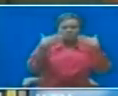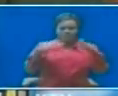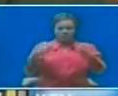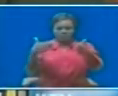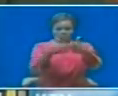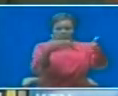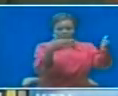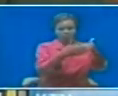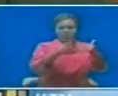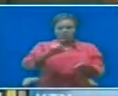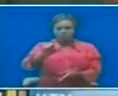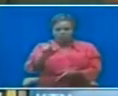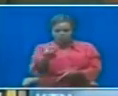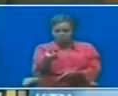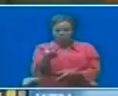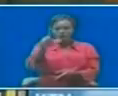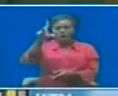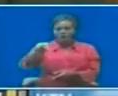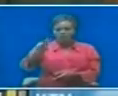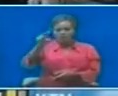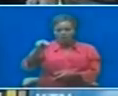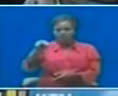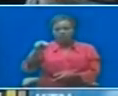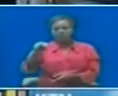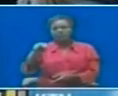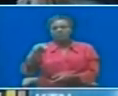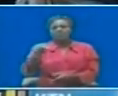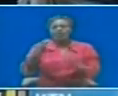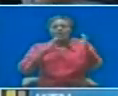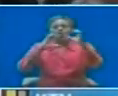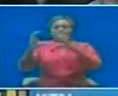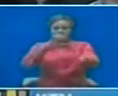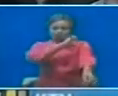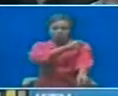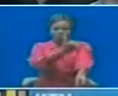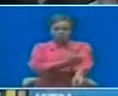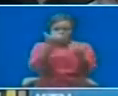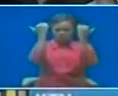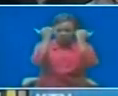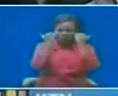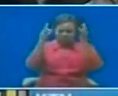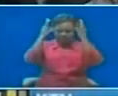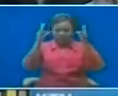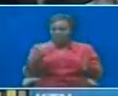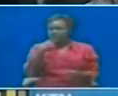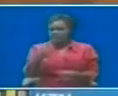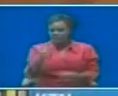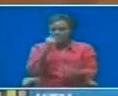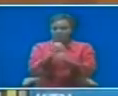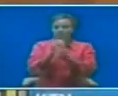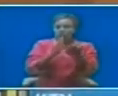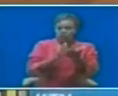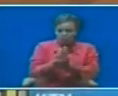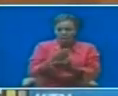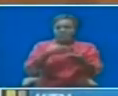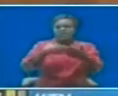analog switch-off date of 17th June 2015. The Communications Authority, the court ruled, will also have to ensure that